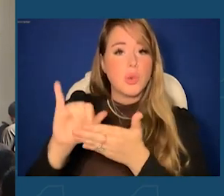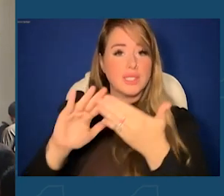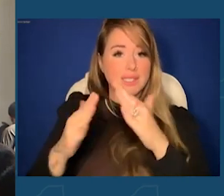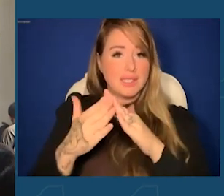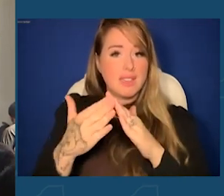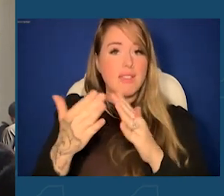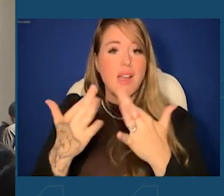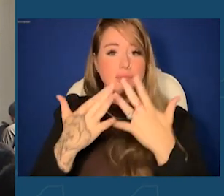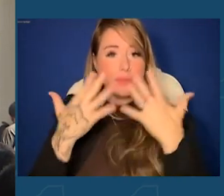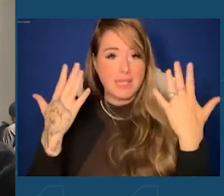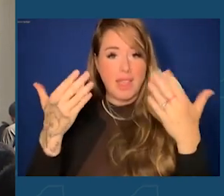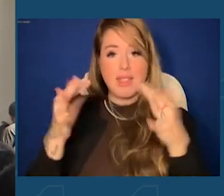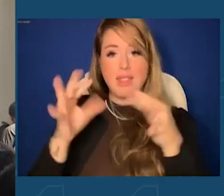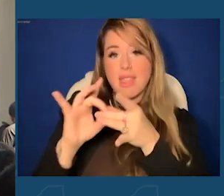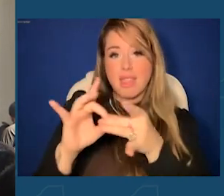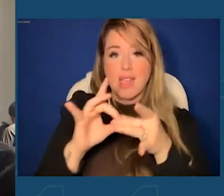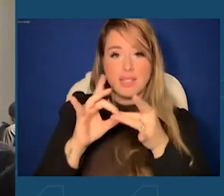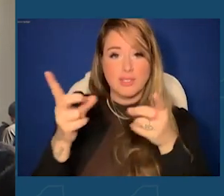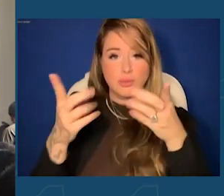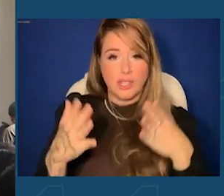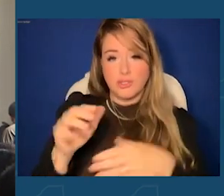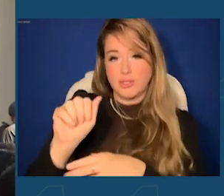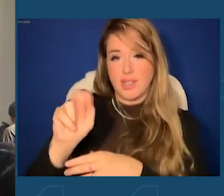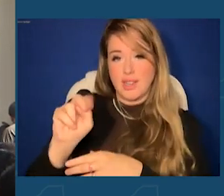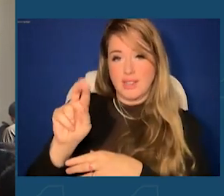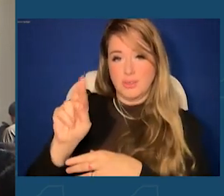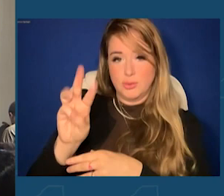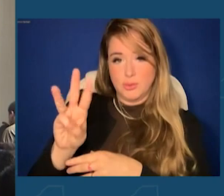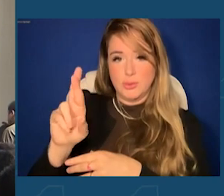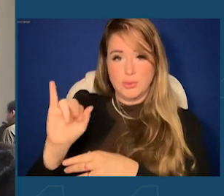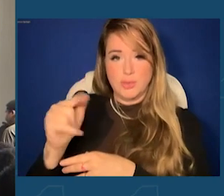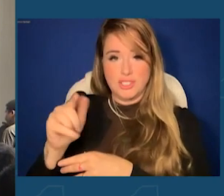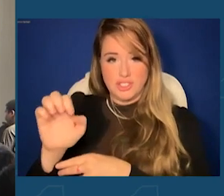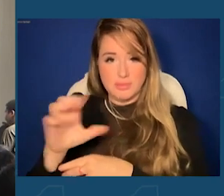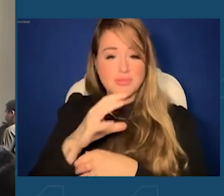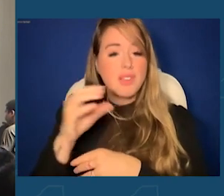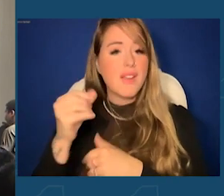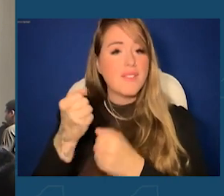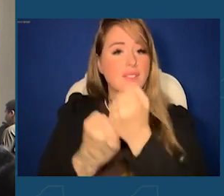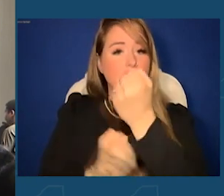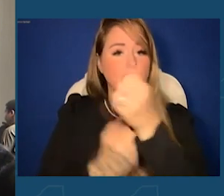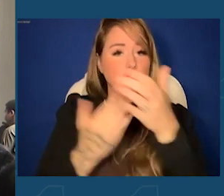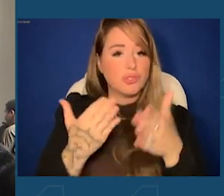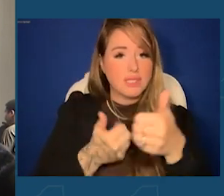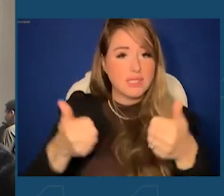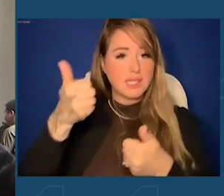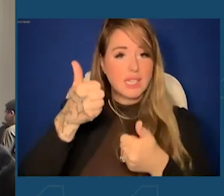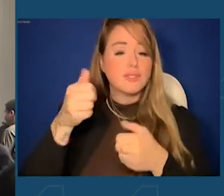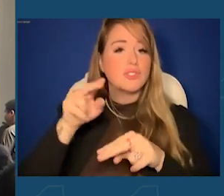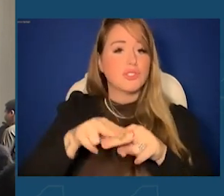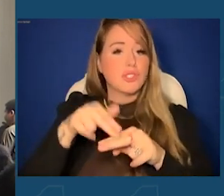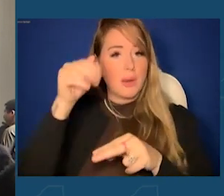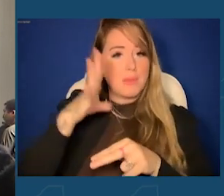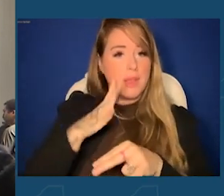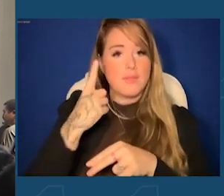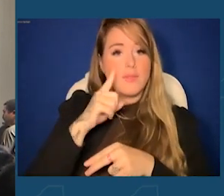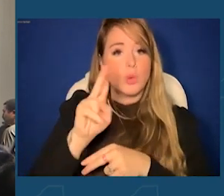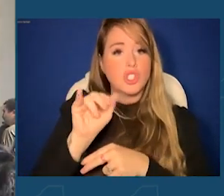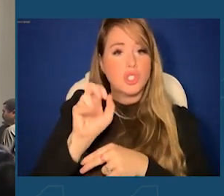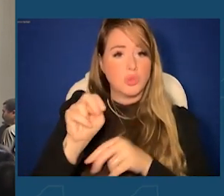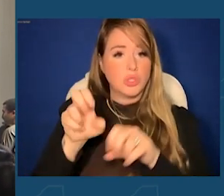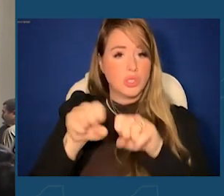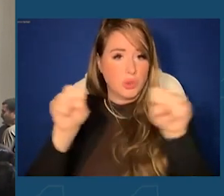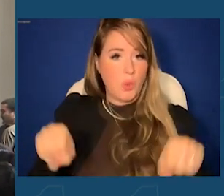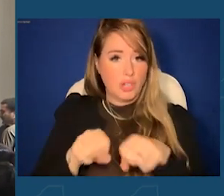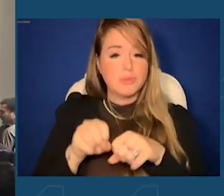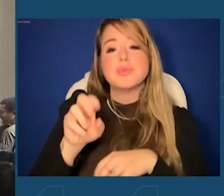Alliance, Andrew Ridgey, the Founder and Executive Chairman of the Union Square Hospitality Group, Danny Mayer,